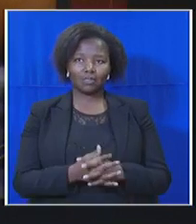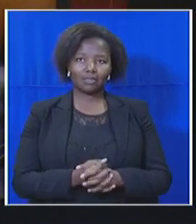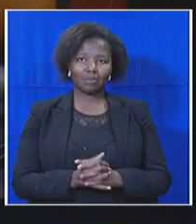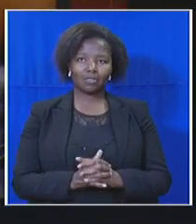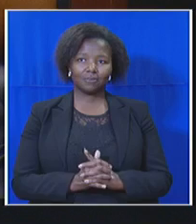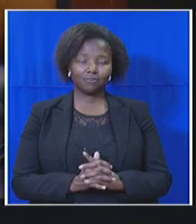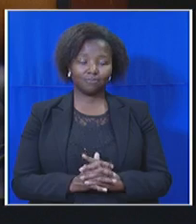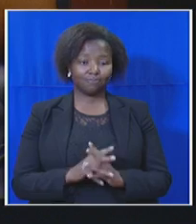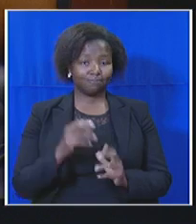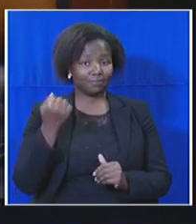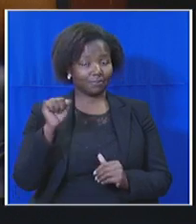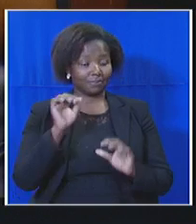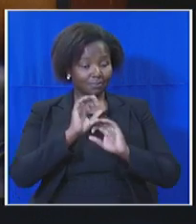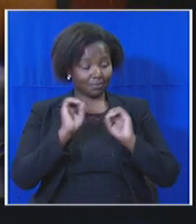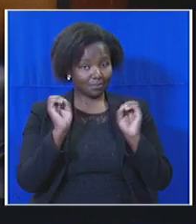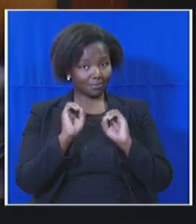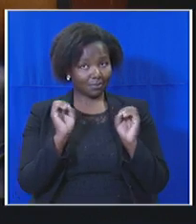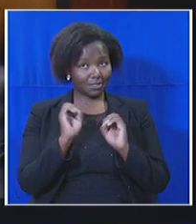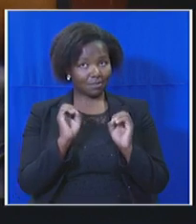If there are no objections, I put the motion.